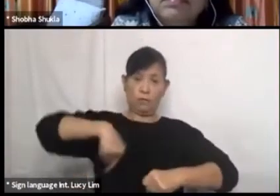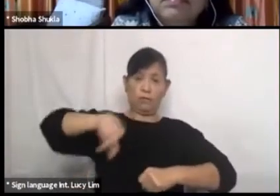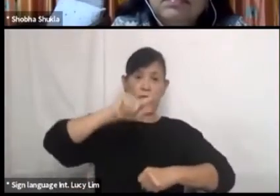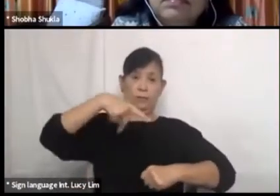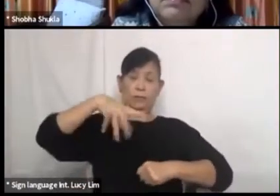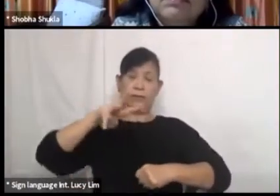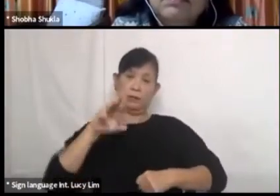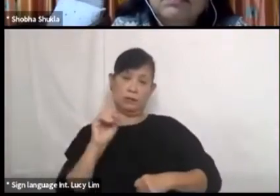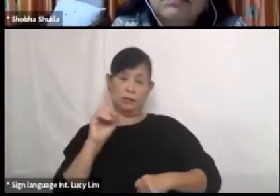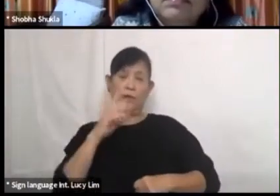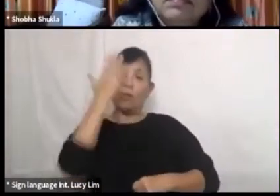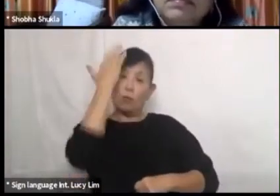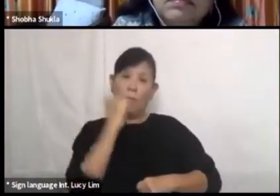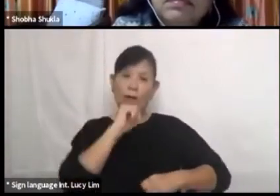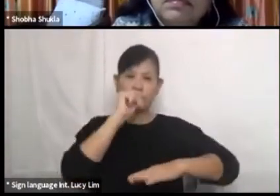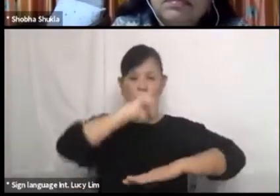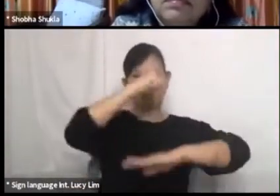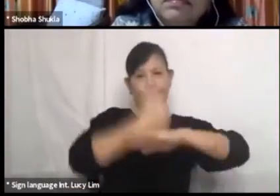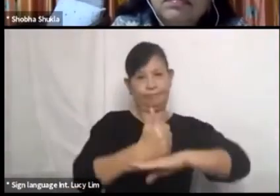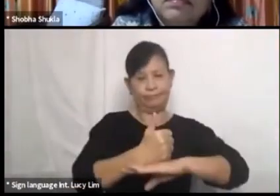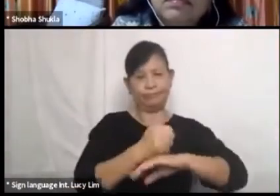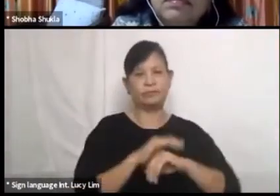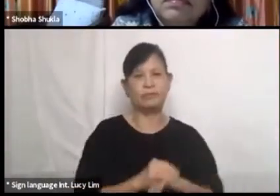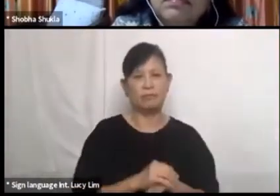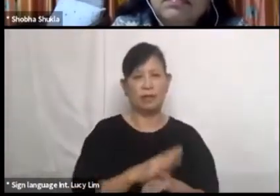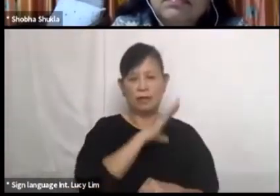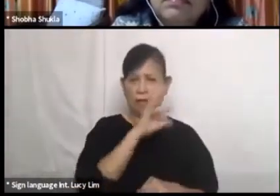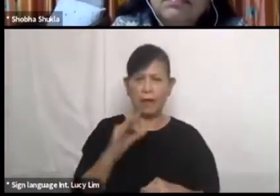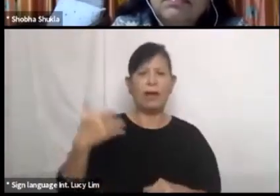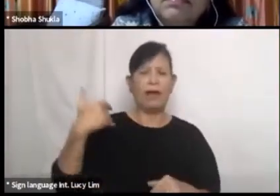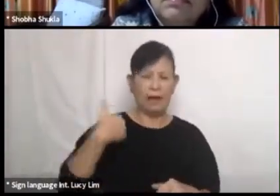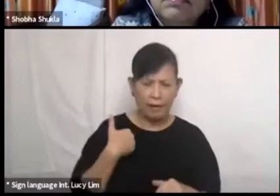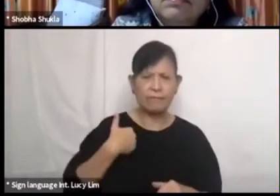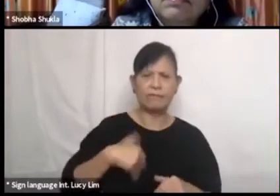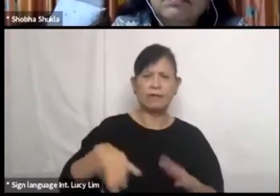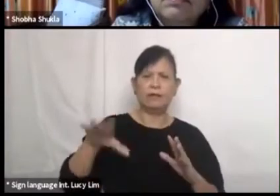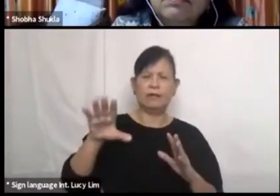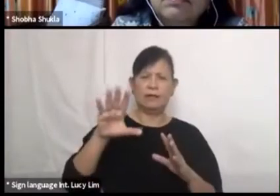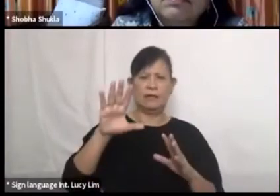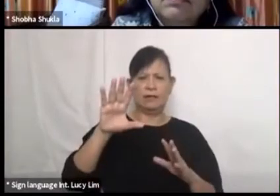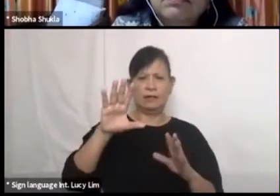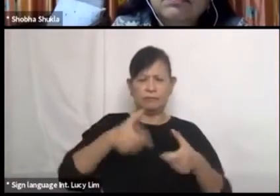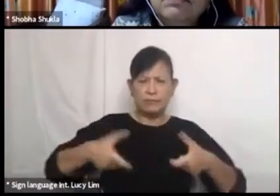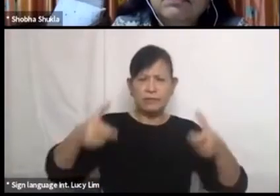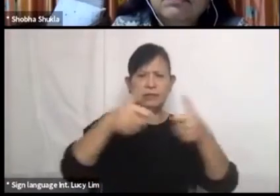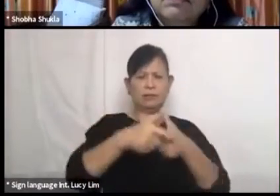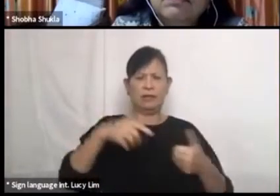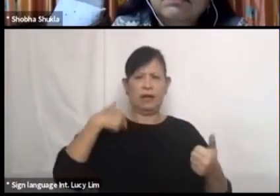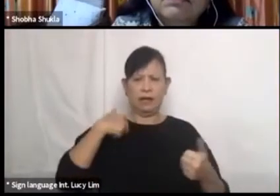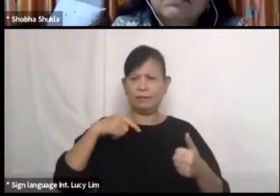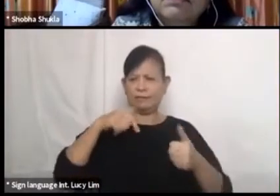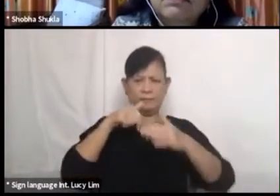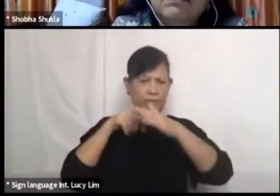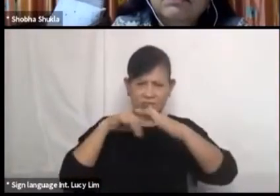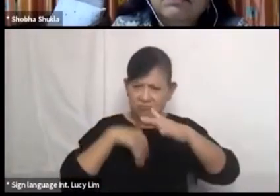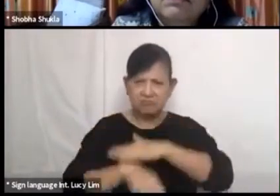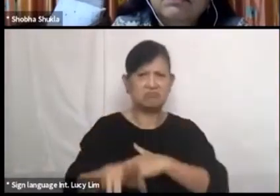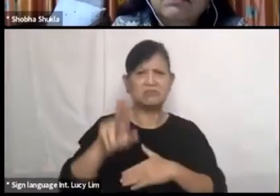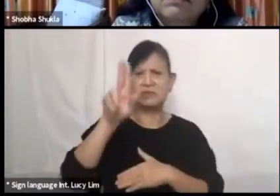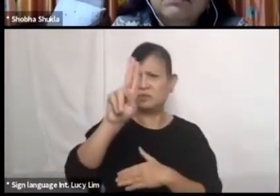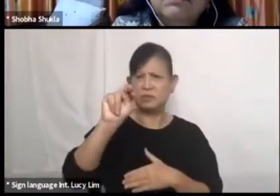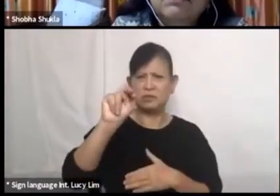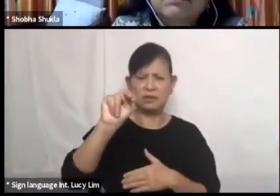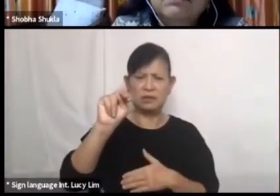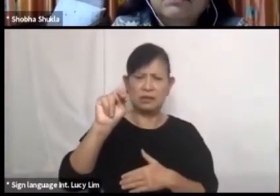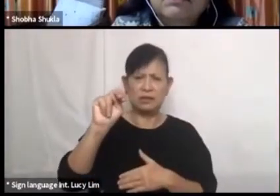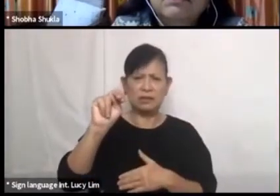is passed, and even if conventions are ratified, even if Pakistan goes to the United Nations and, you know, goes to these different forums